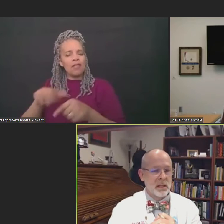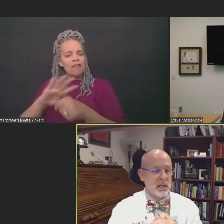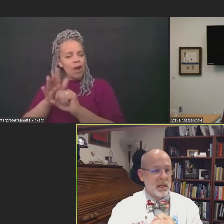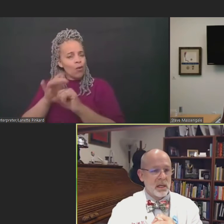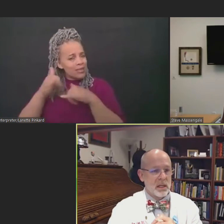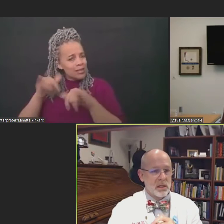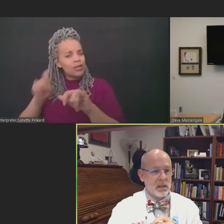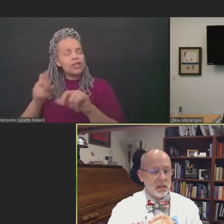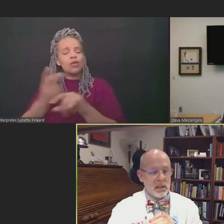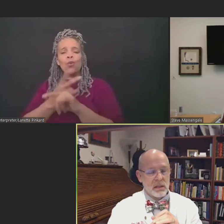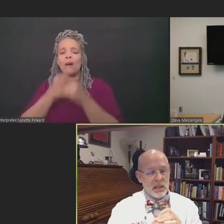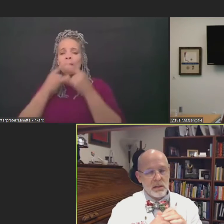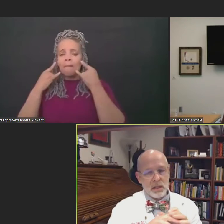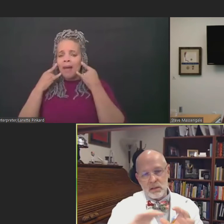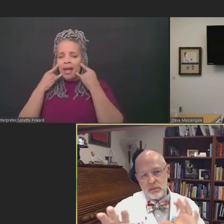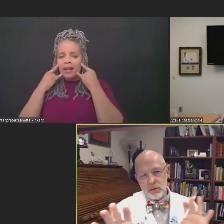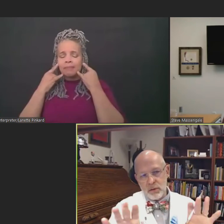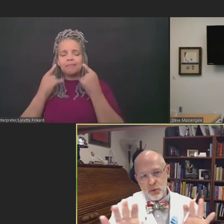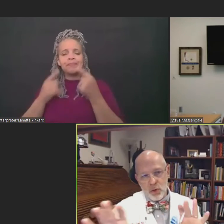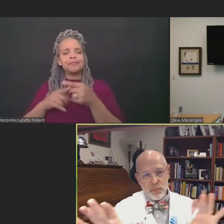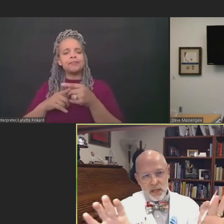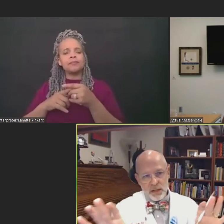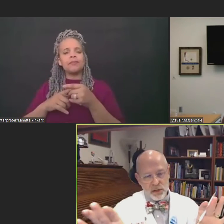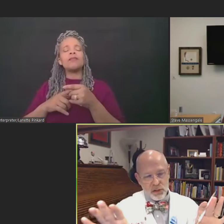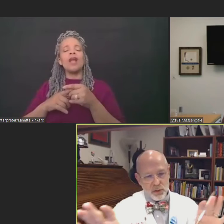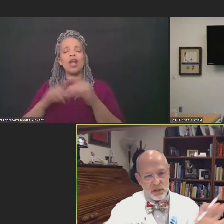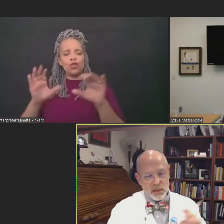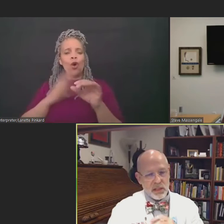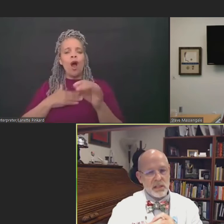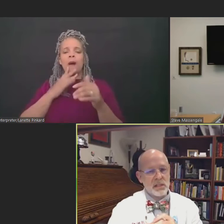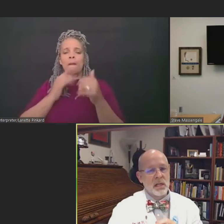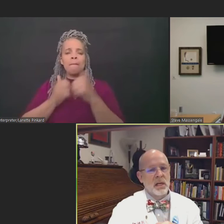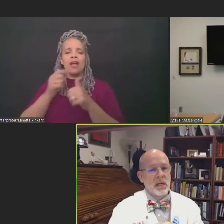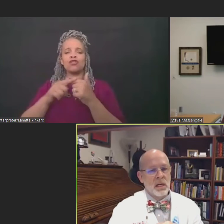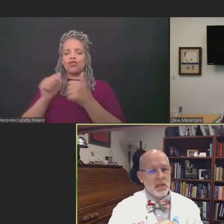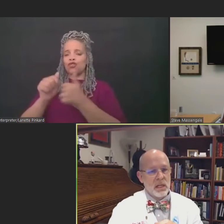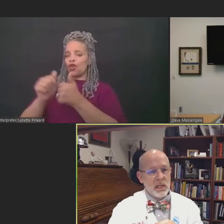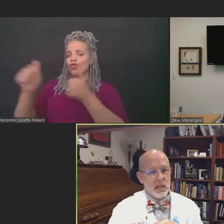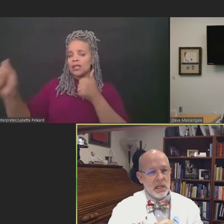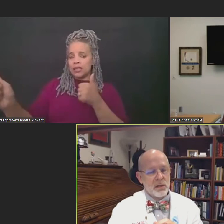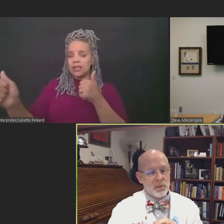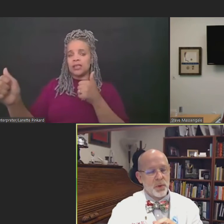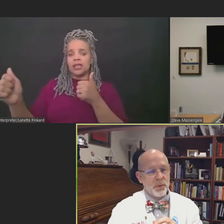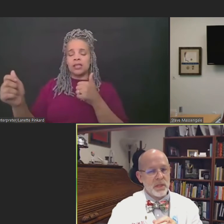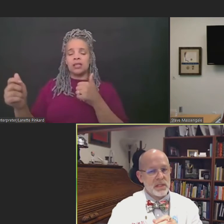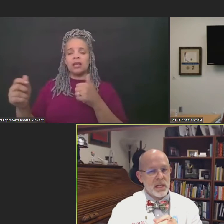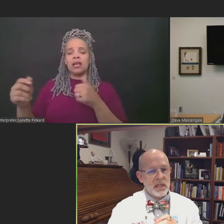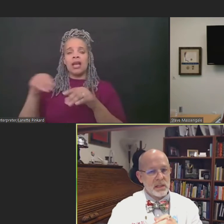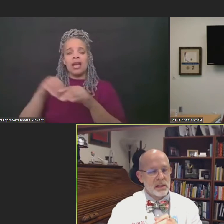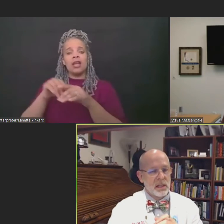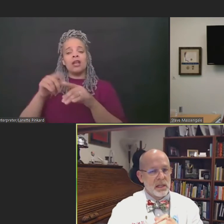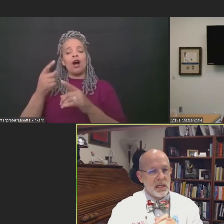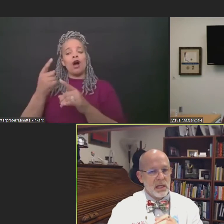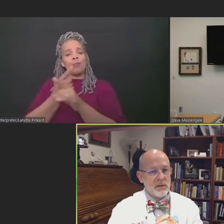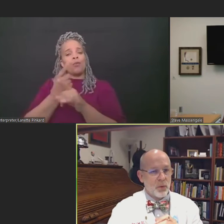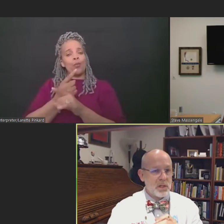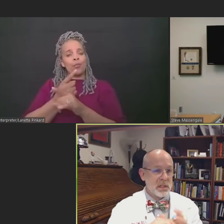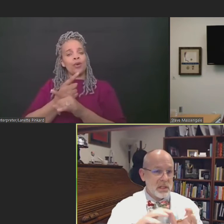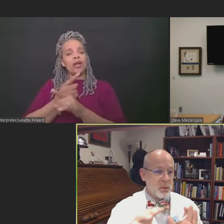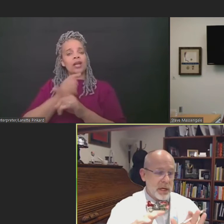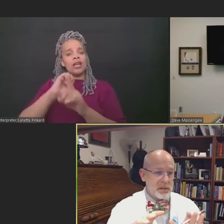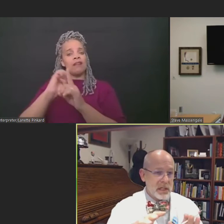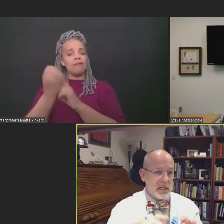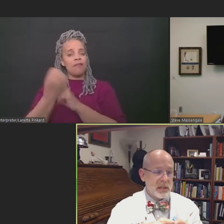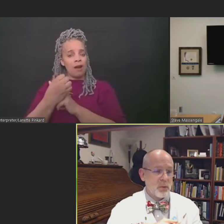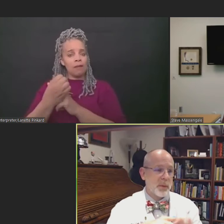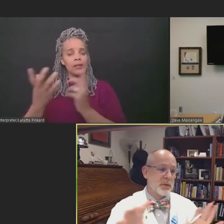masks and do our best to socially distance in an appropriate settings. And fortunately,